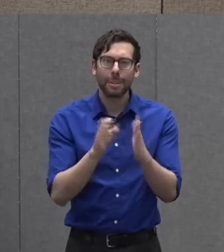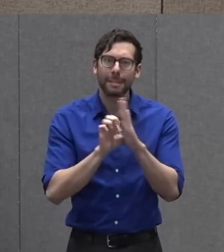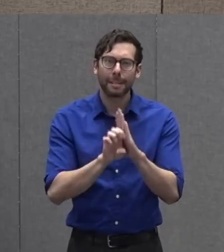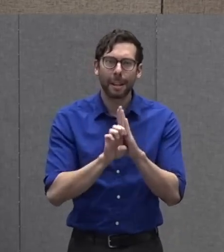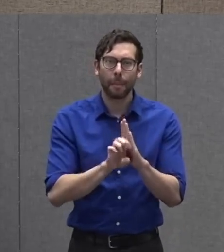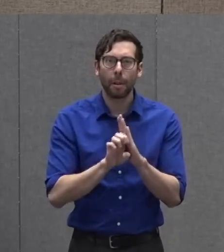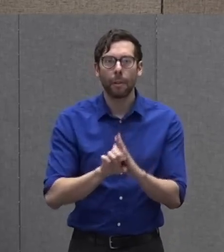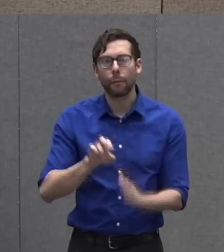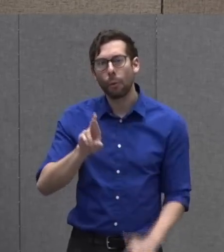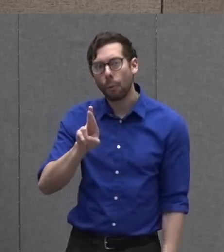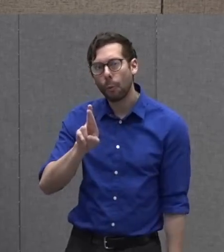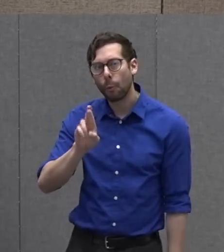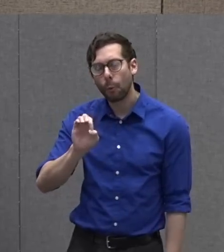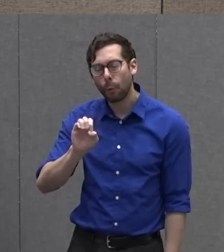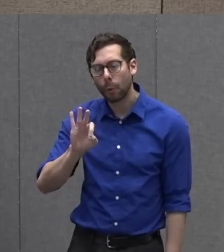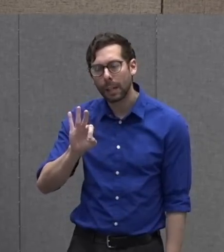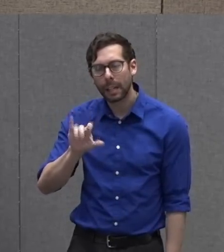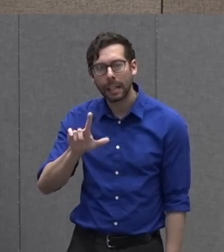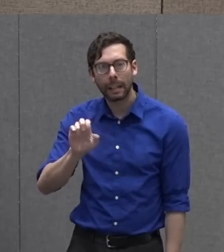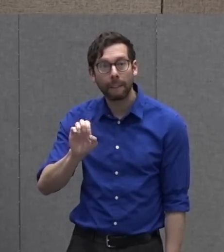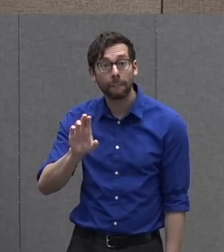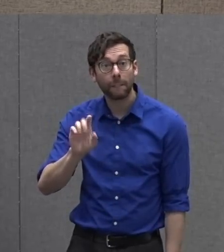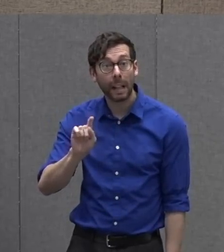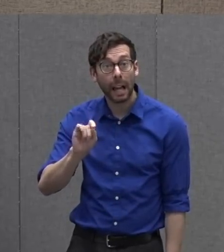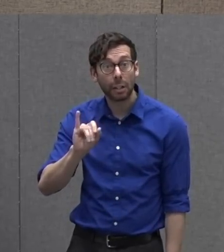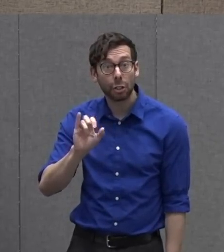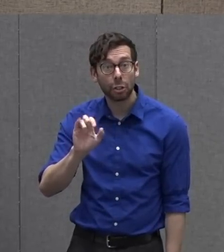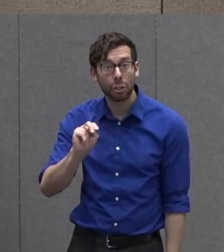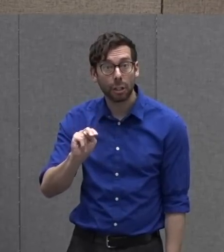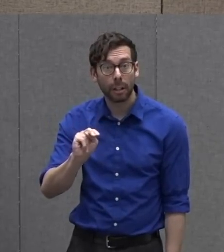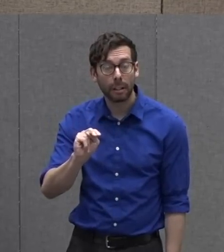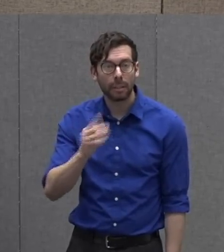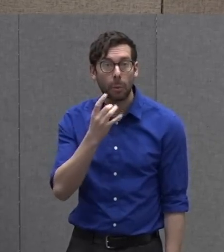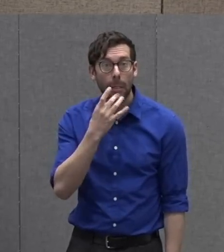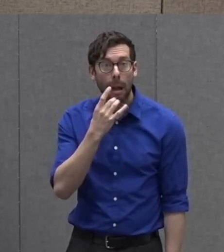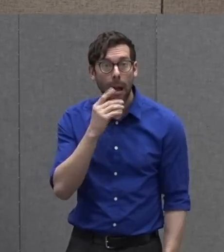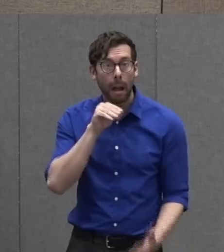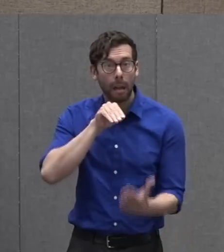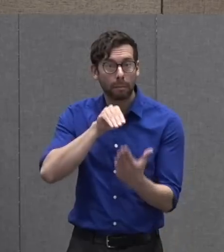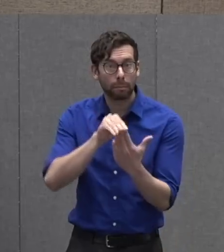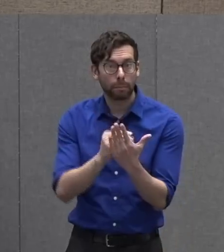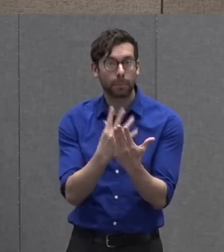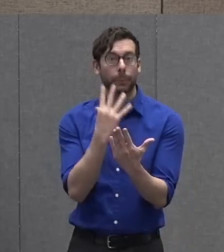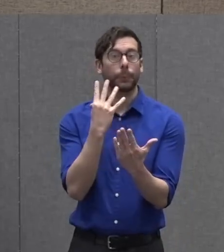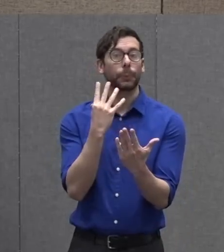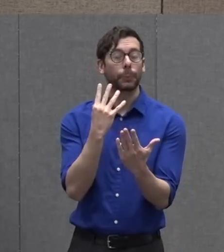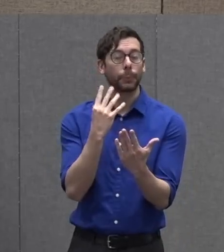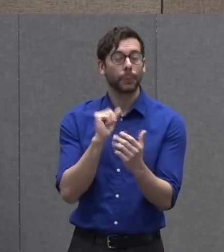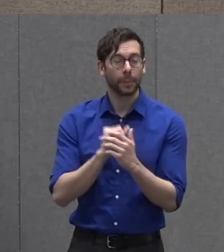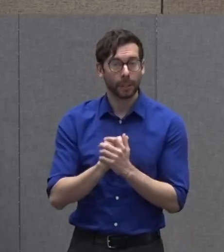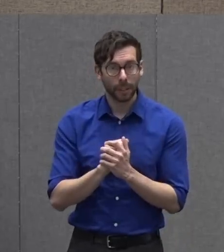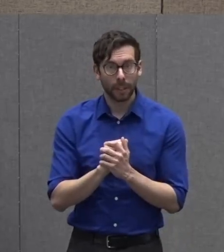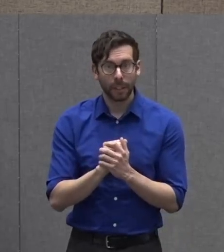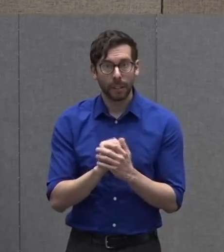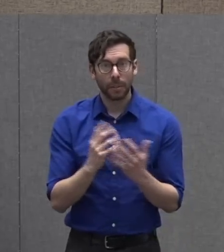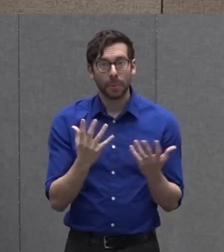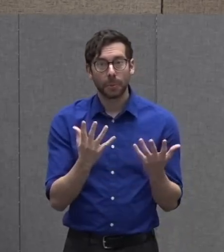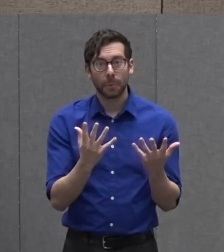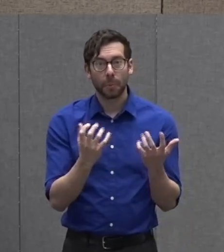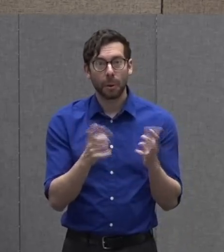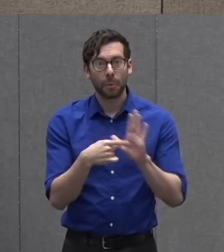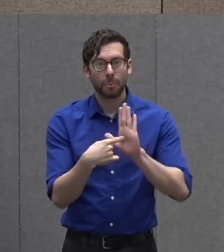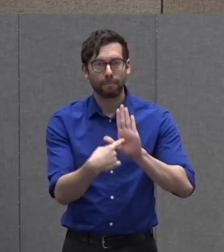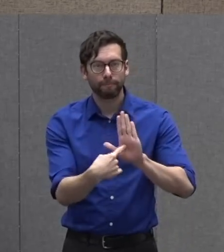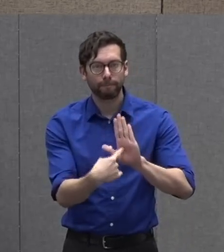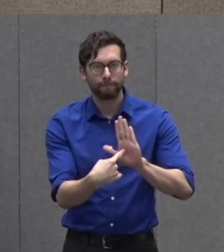light bounces back from an object. So I want to start us off just with that, a quick demonstration of